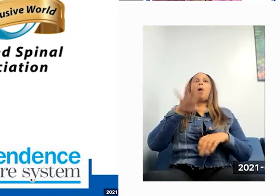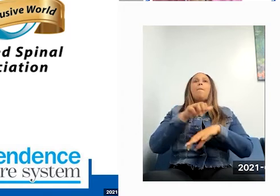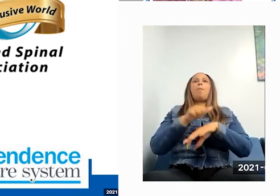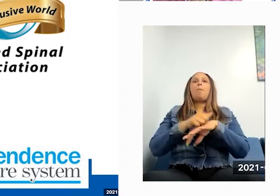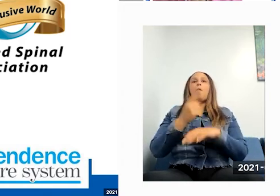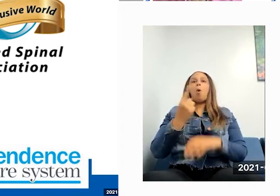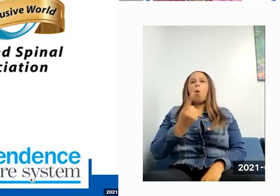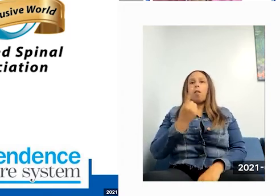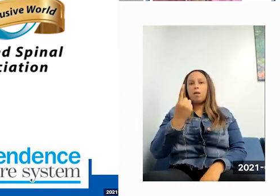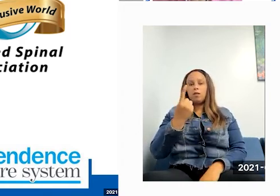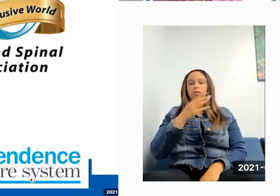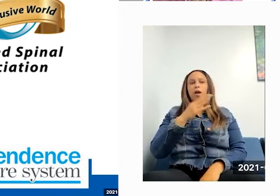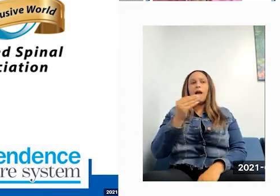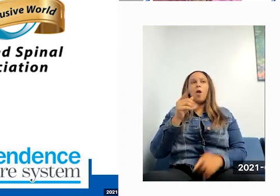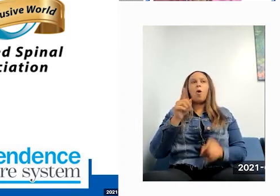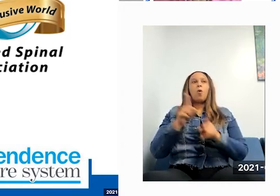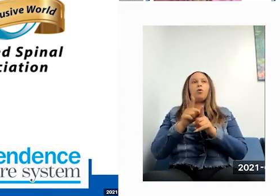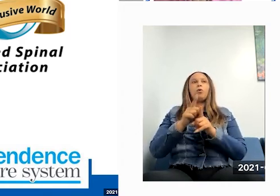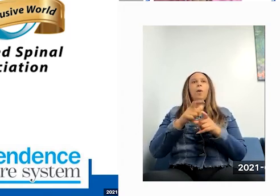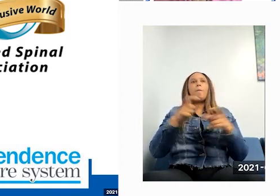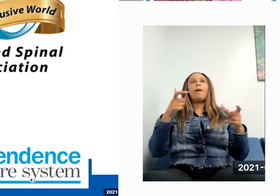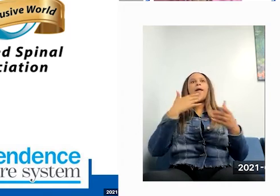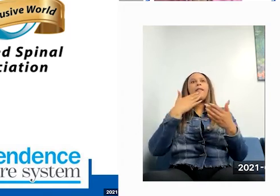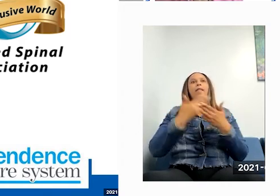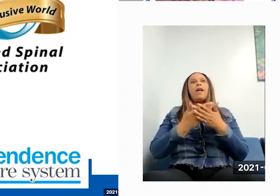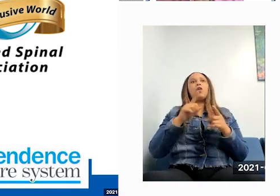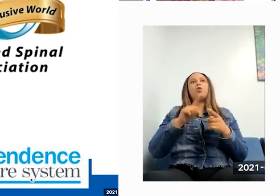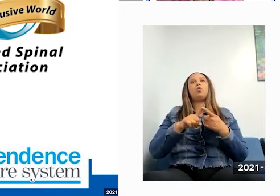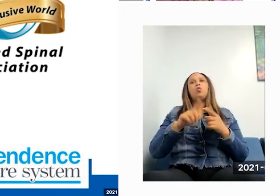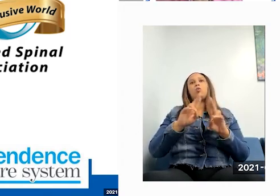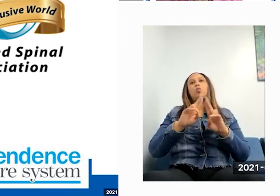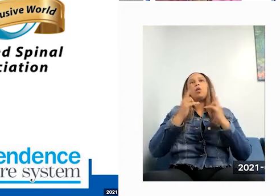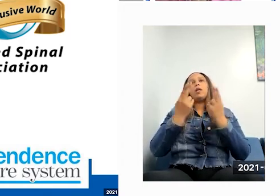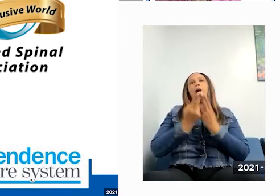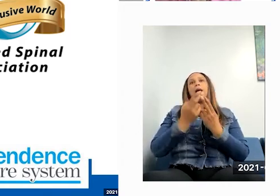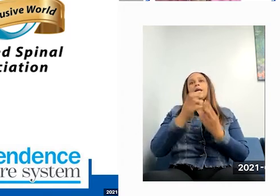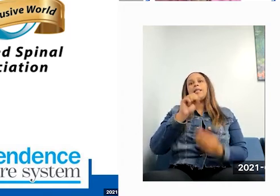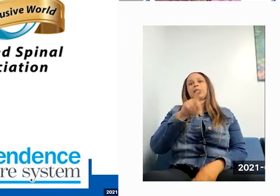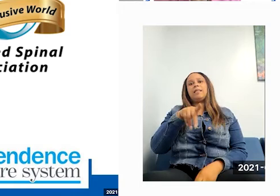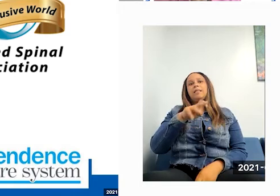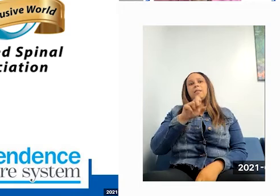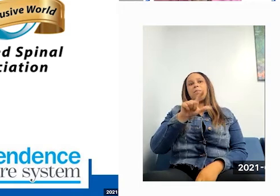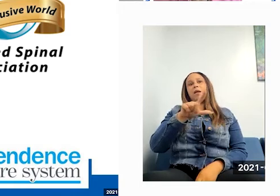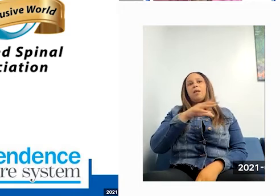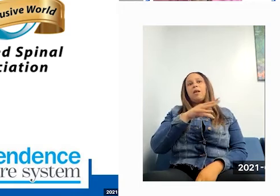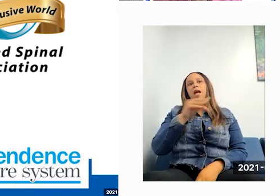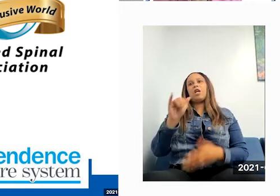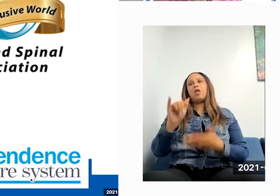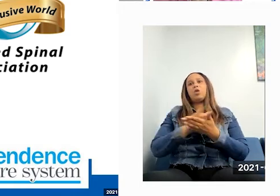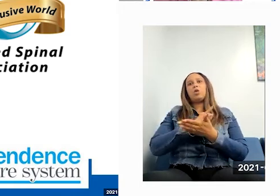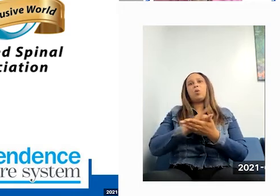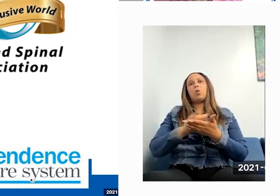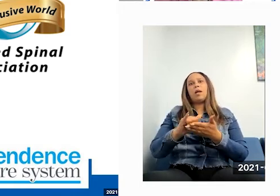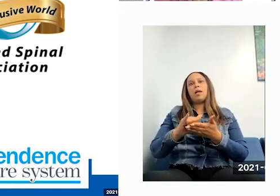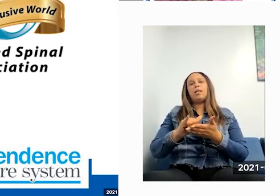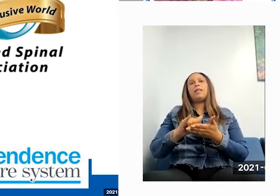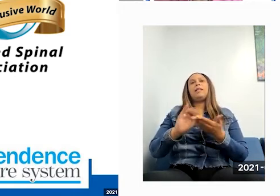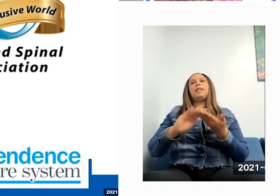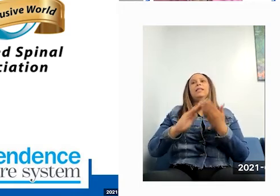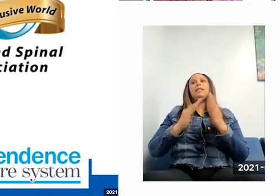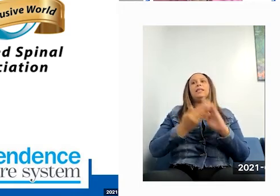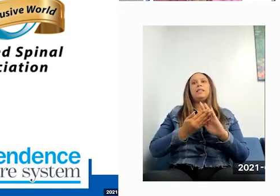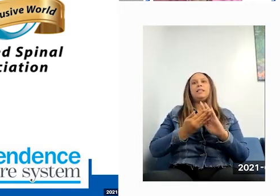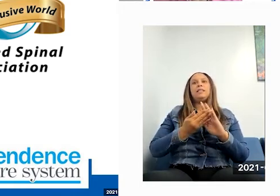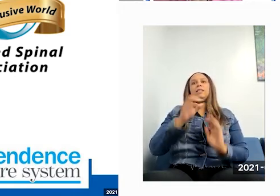a big thanks to United Spinal, and in particular the NYC Spinal chapter. You guys have